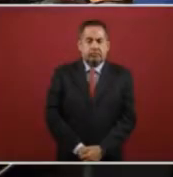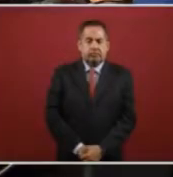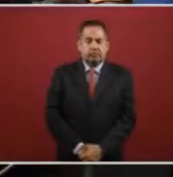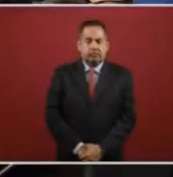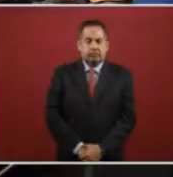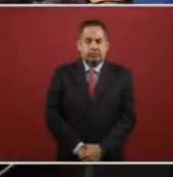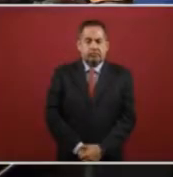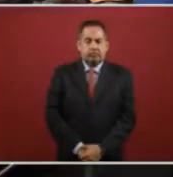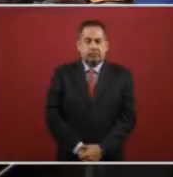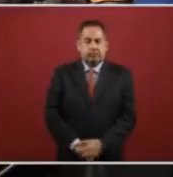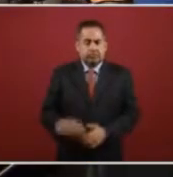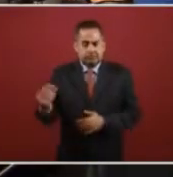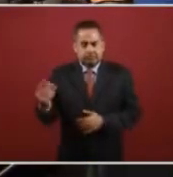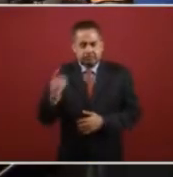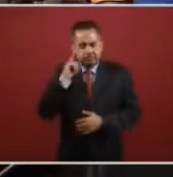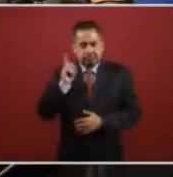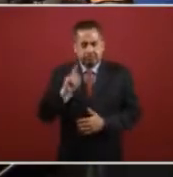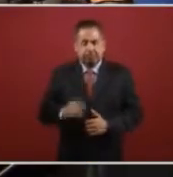Yes.